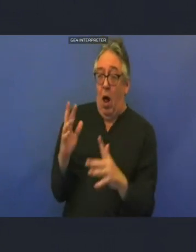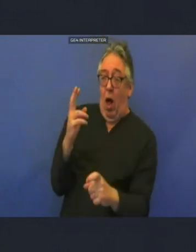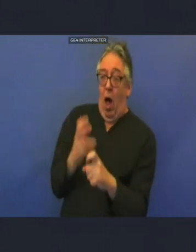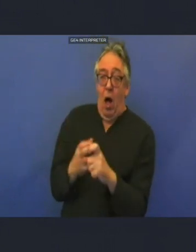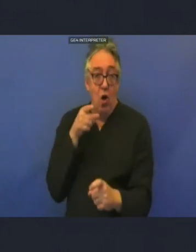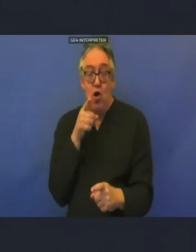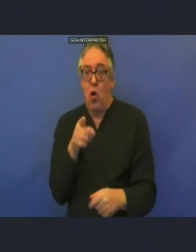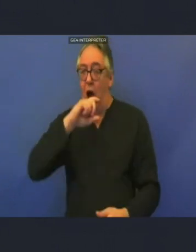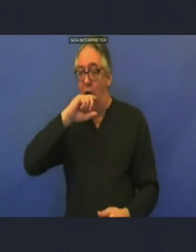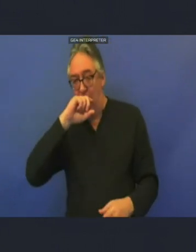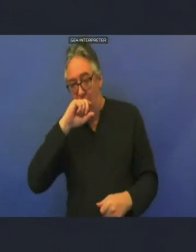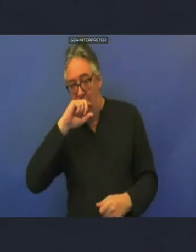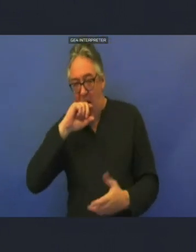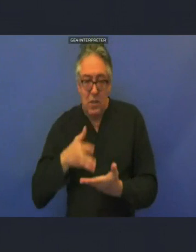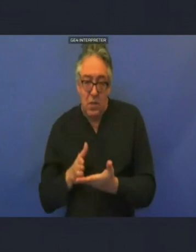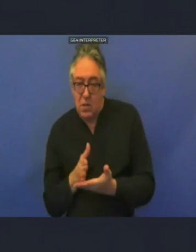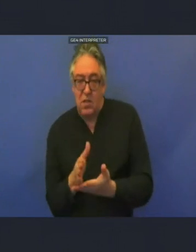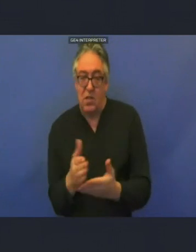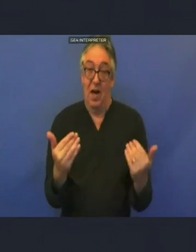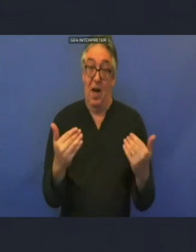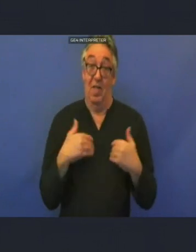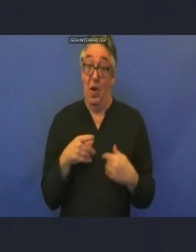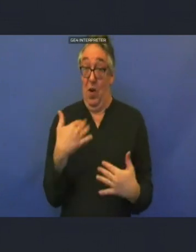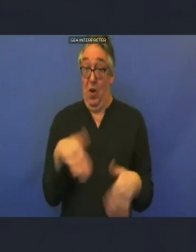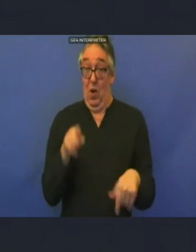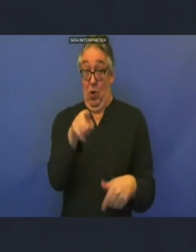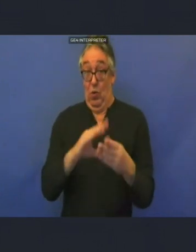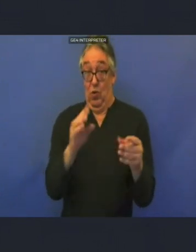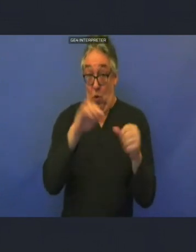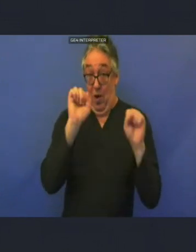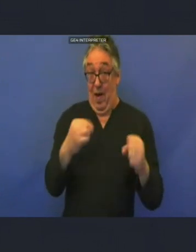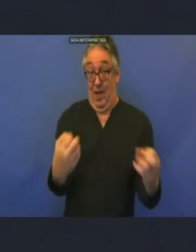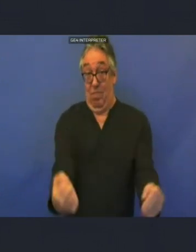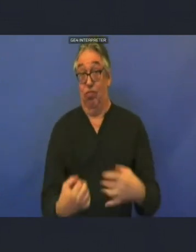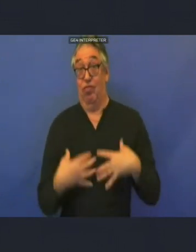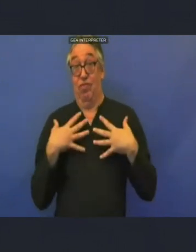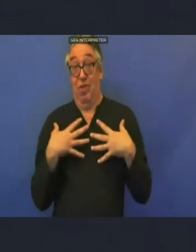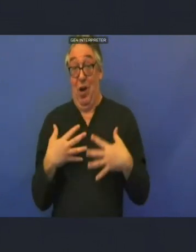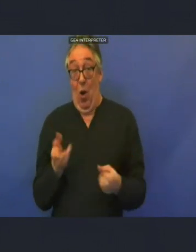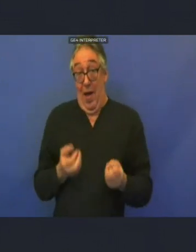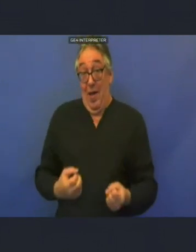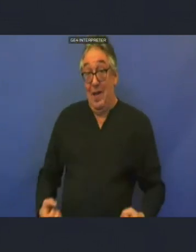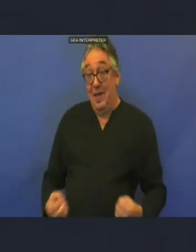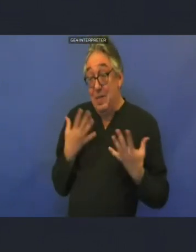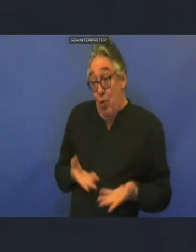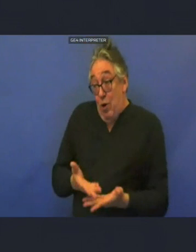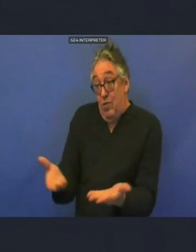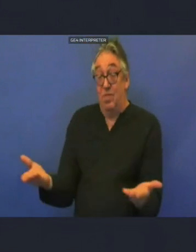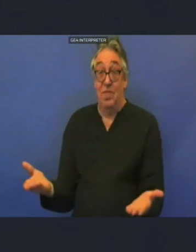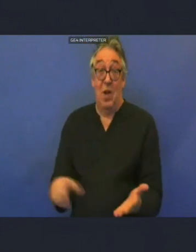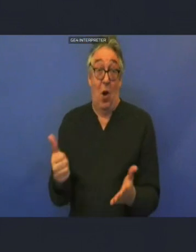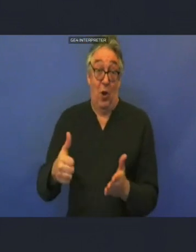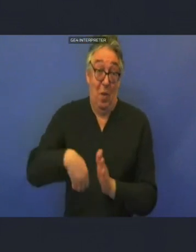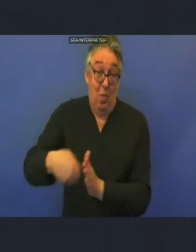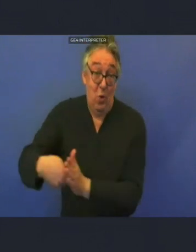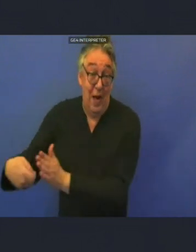could inspire hopefully many other Erasmus projects. Also in this period where we have all felt down at times, to see